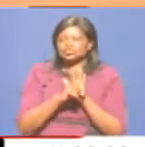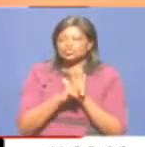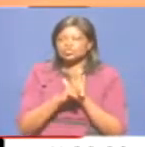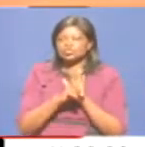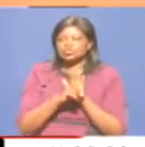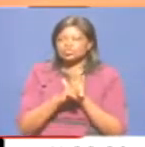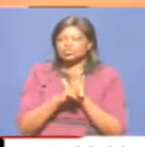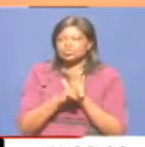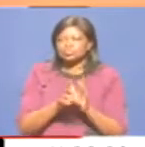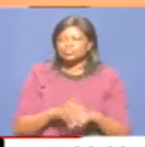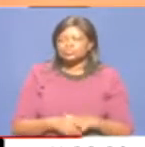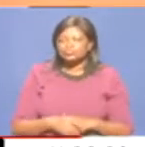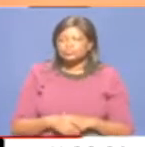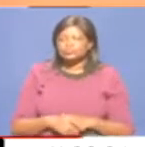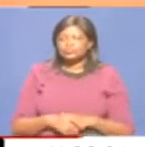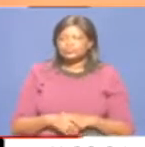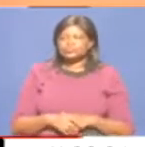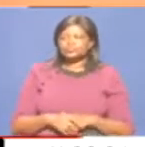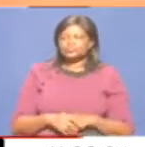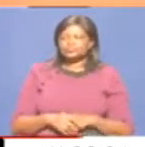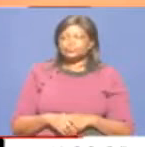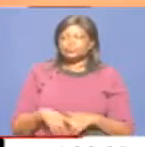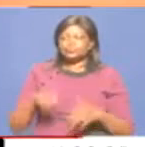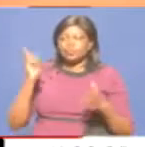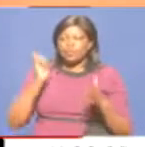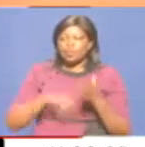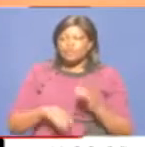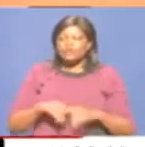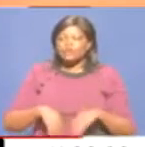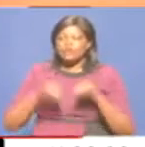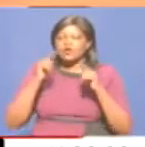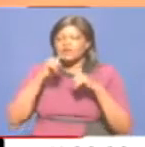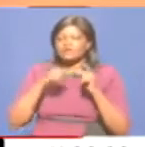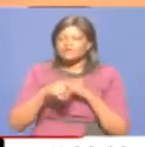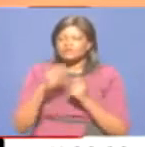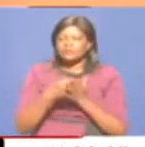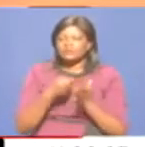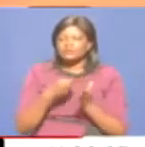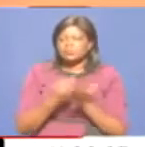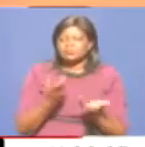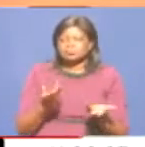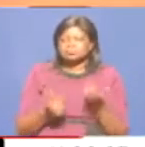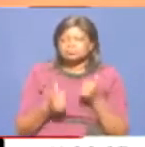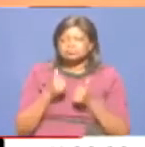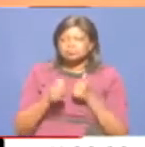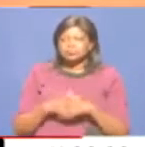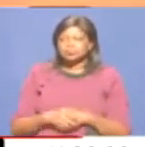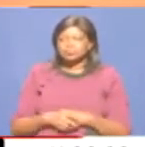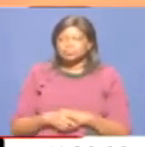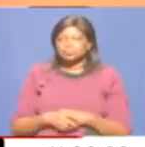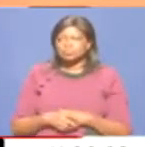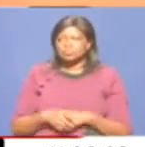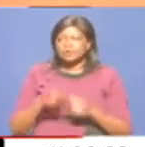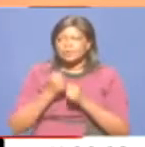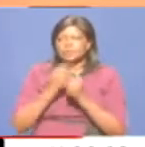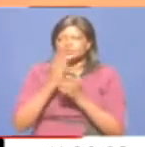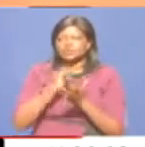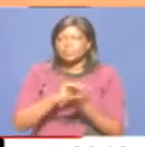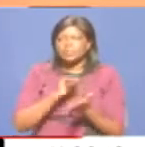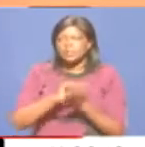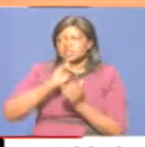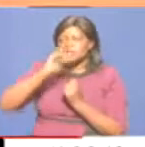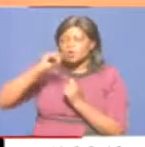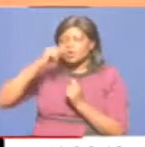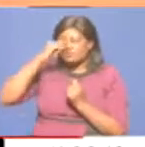criteria that is followed in division of revenue, one of those criteria is to ensure that the county